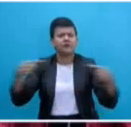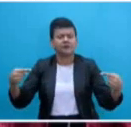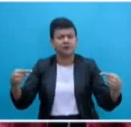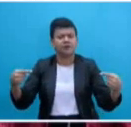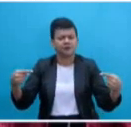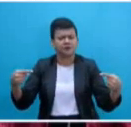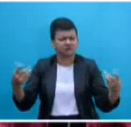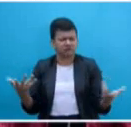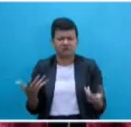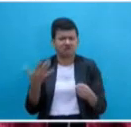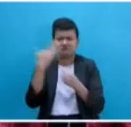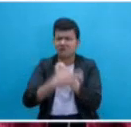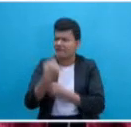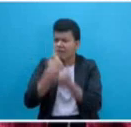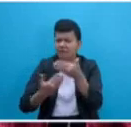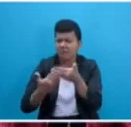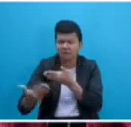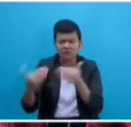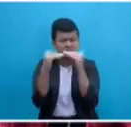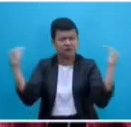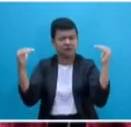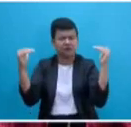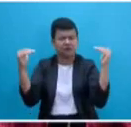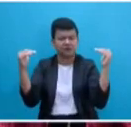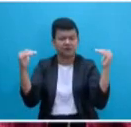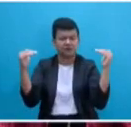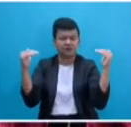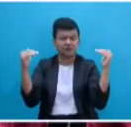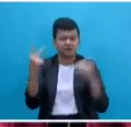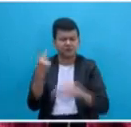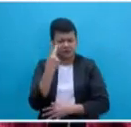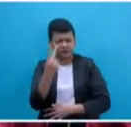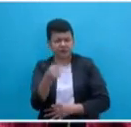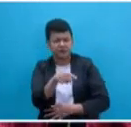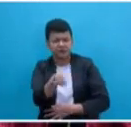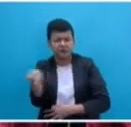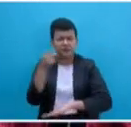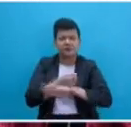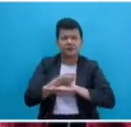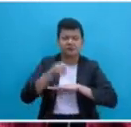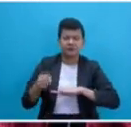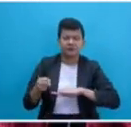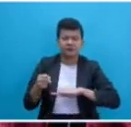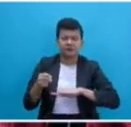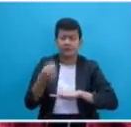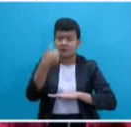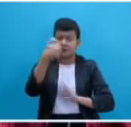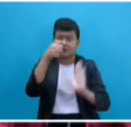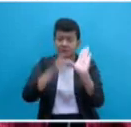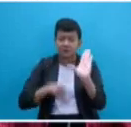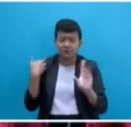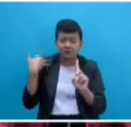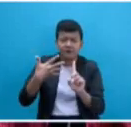euphoria. The governing party, in spite of all the friendly voters-friendly programs, in 6 years since the decree